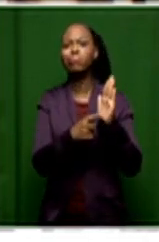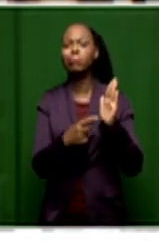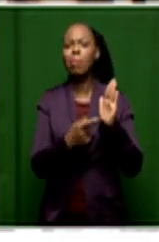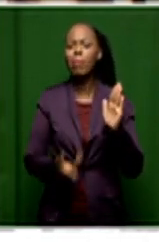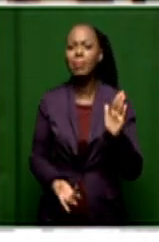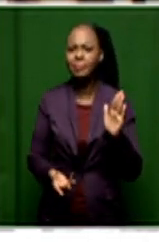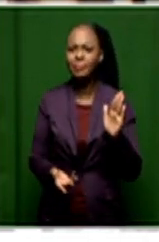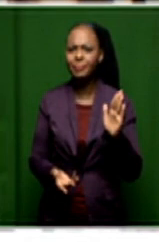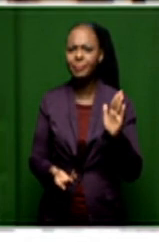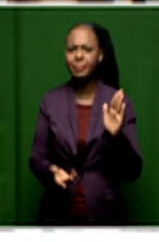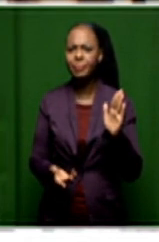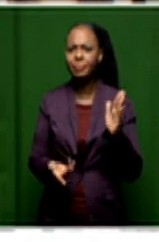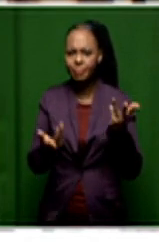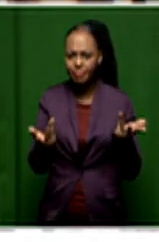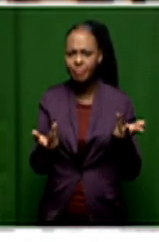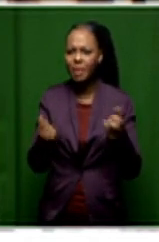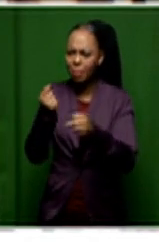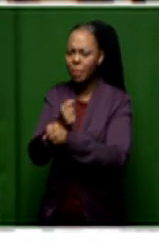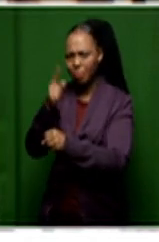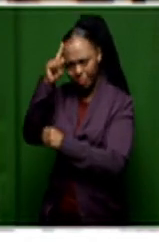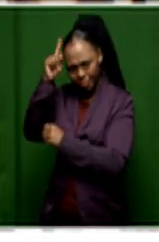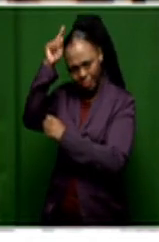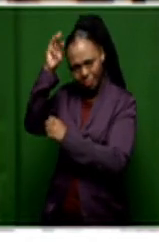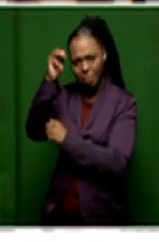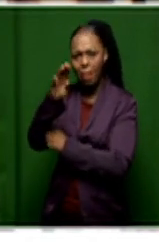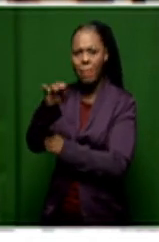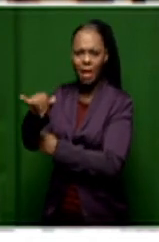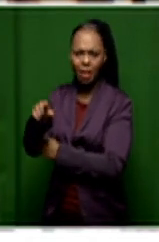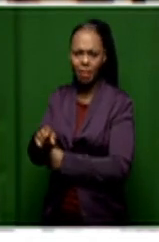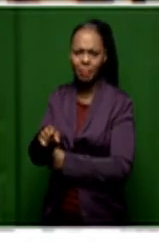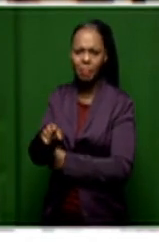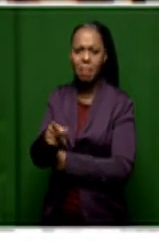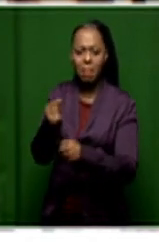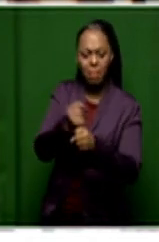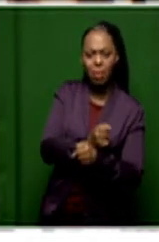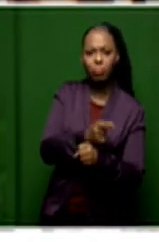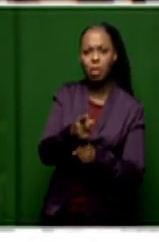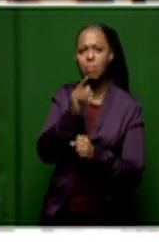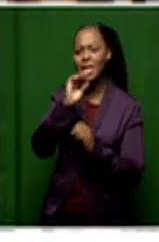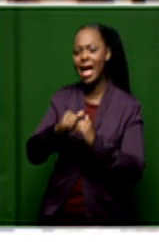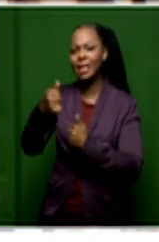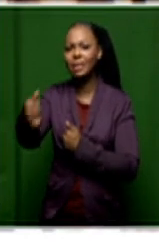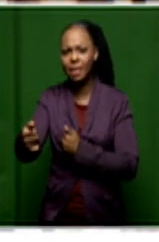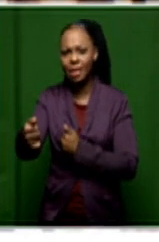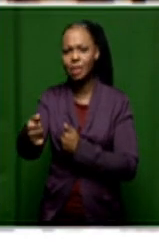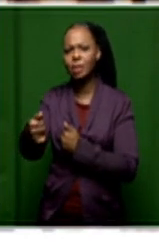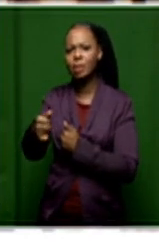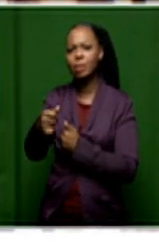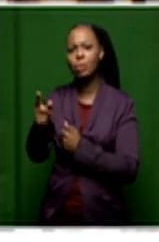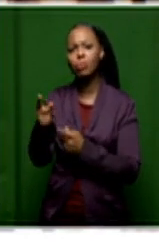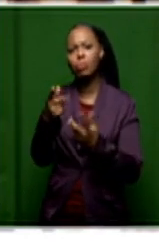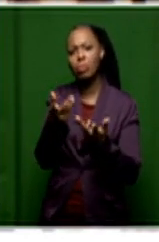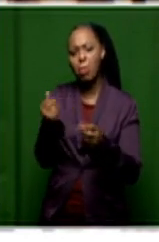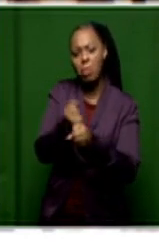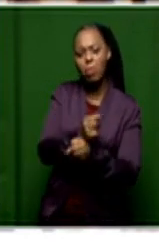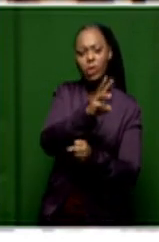relatively modest restrictions imposed in Nelson Mandela Bay, were not extended to the rest of the Western Cape